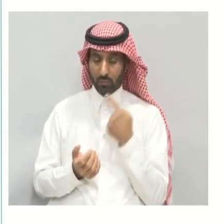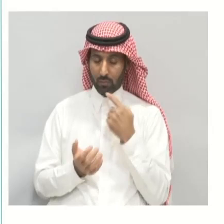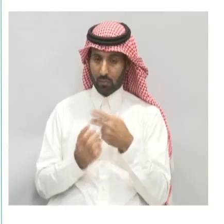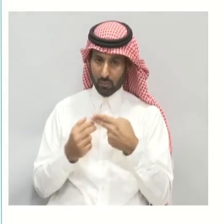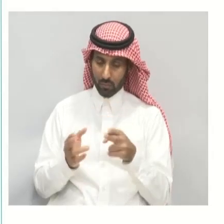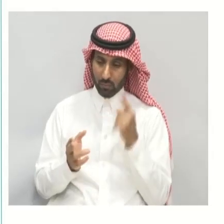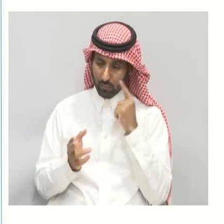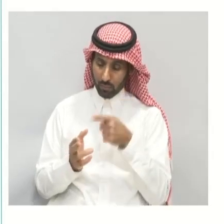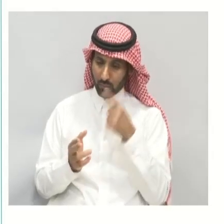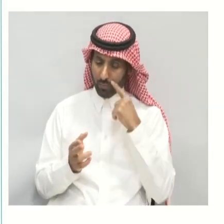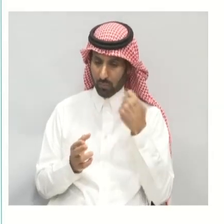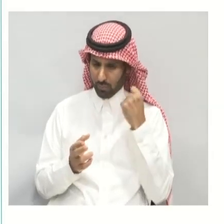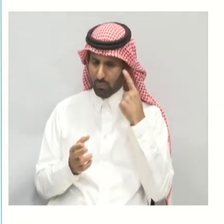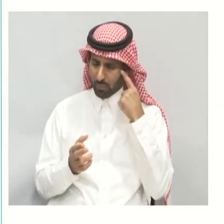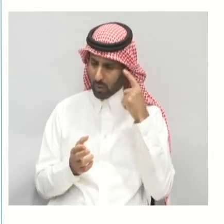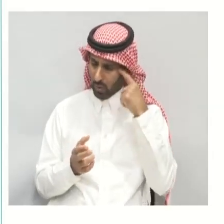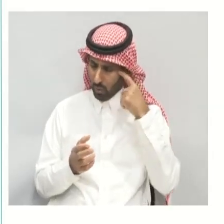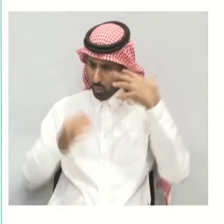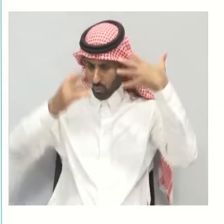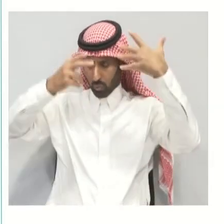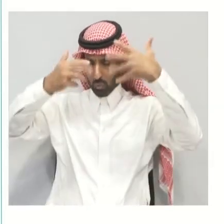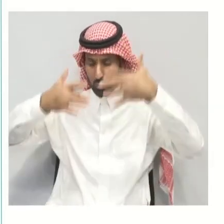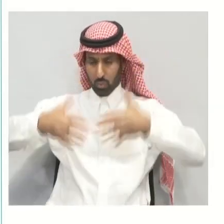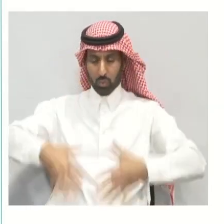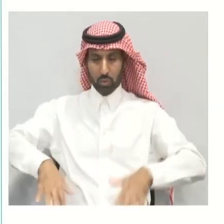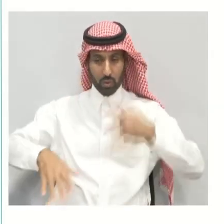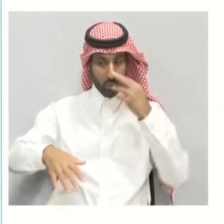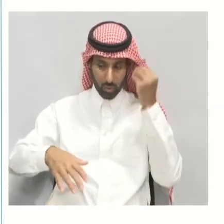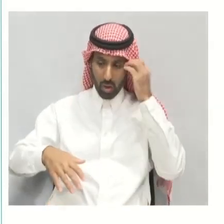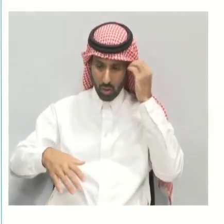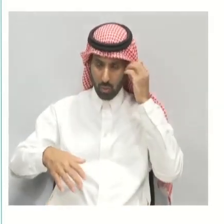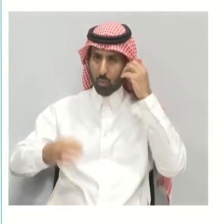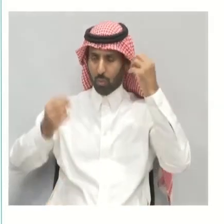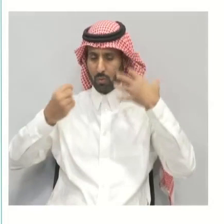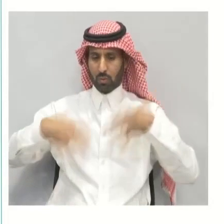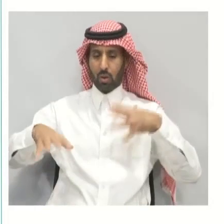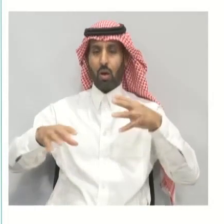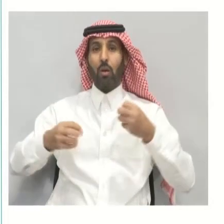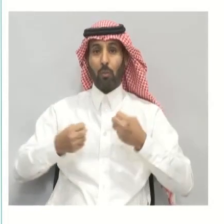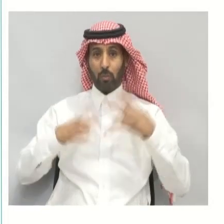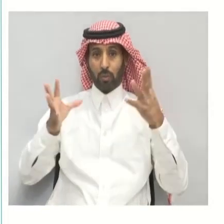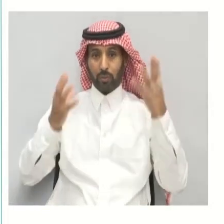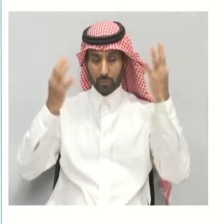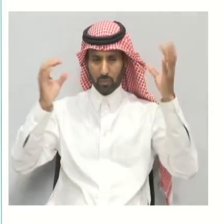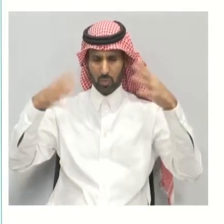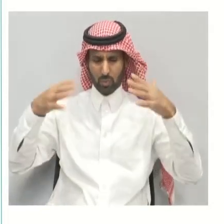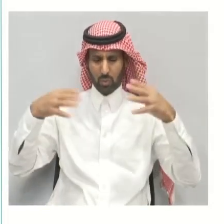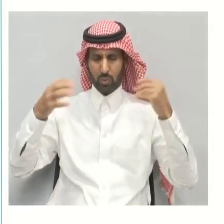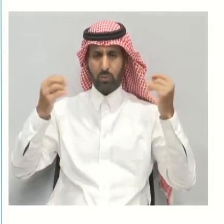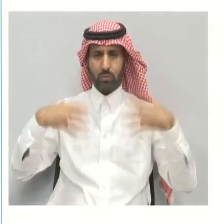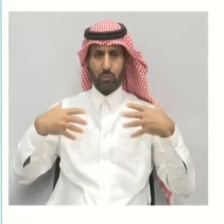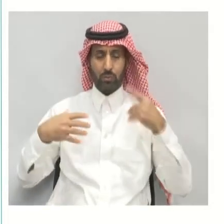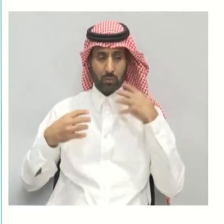the beginning, if you experienced or if you already went to a waterfall, so what kind of